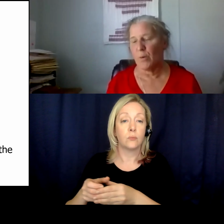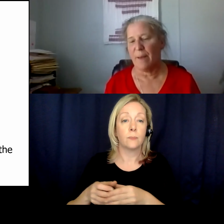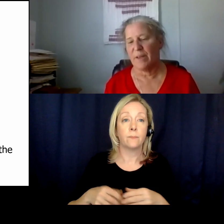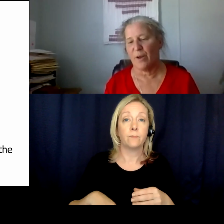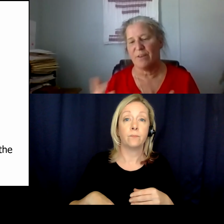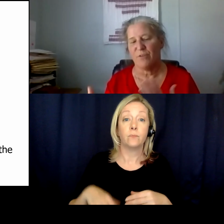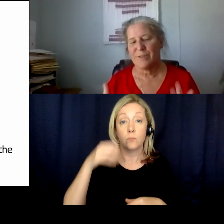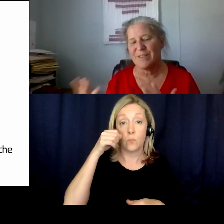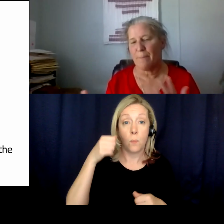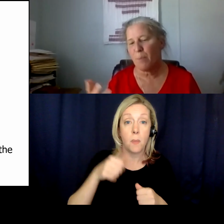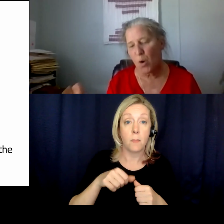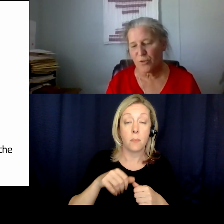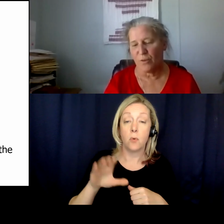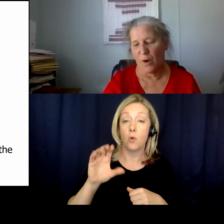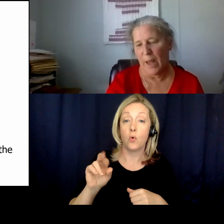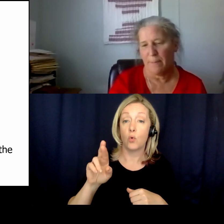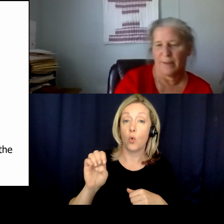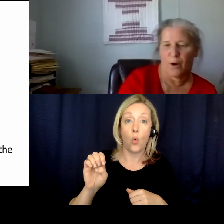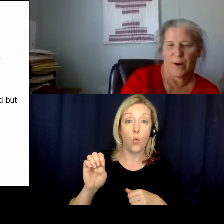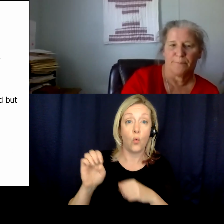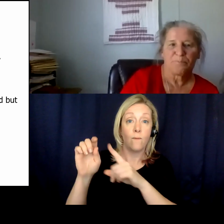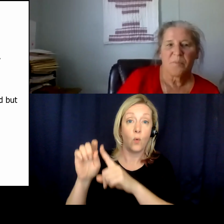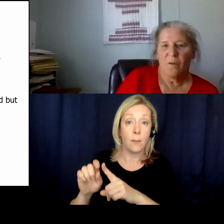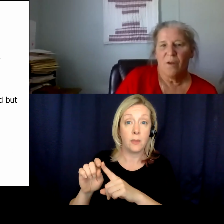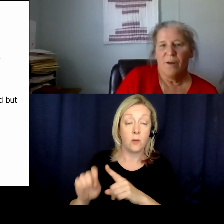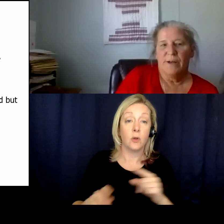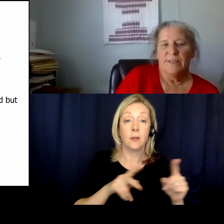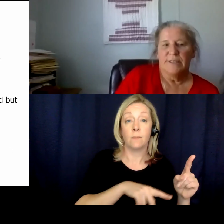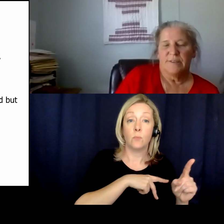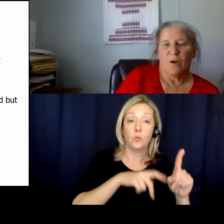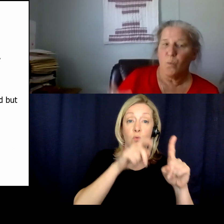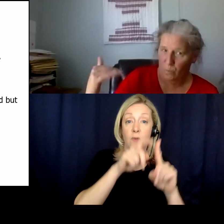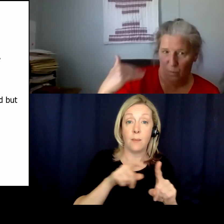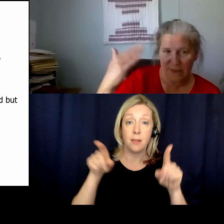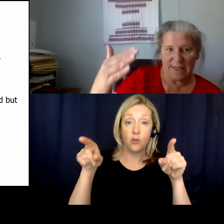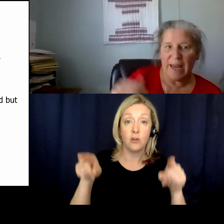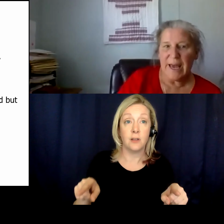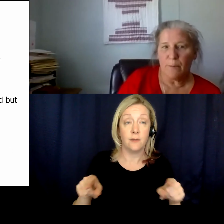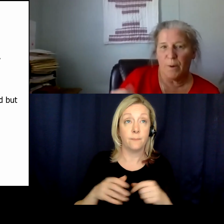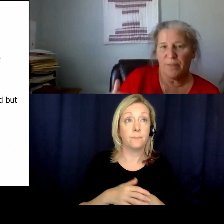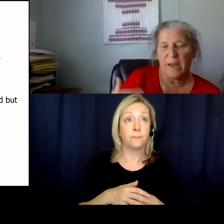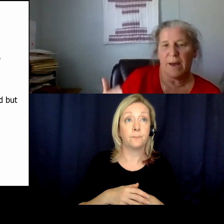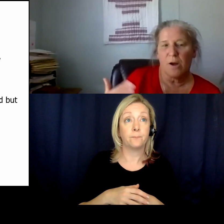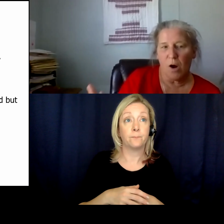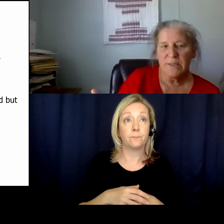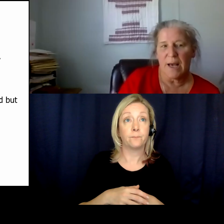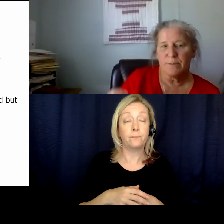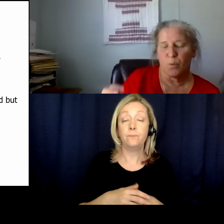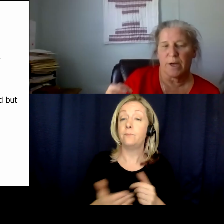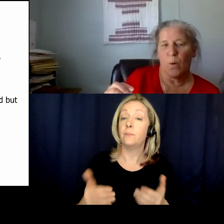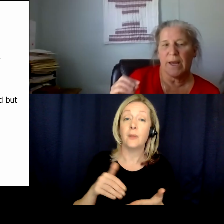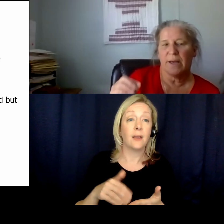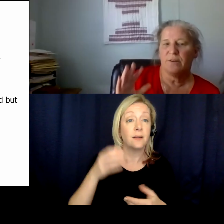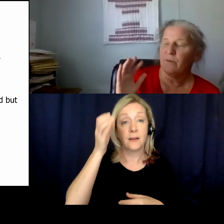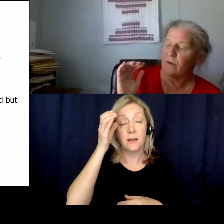core vocabulary versus that personal vocabulary. So once again, when we think about concepts,